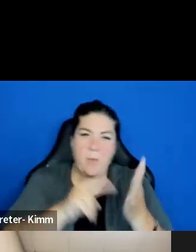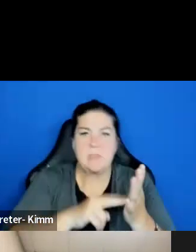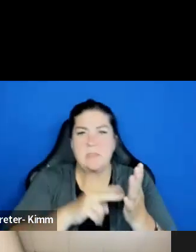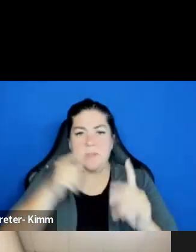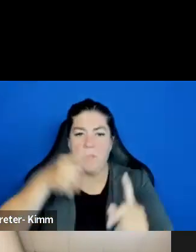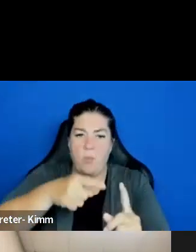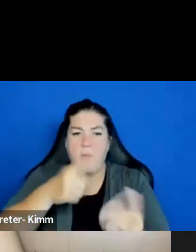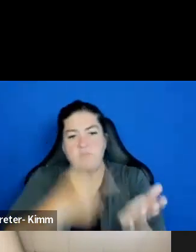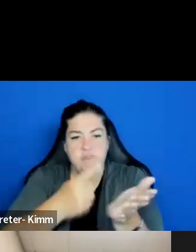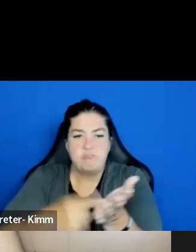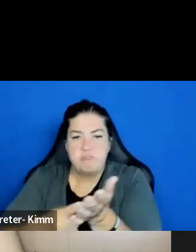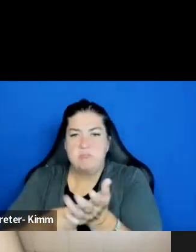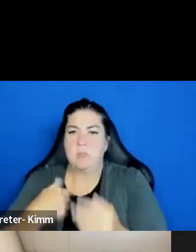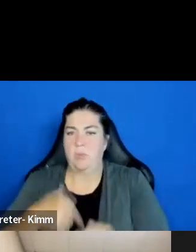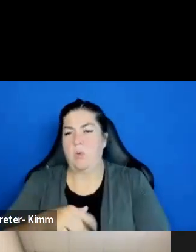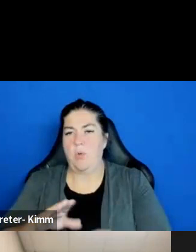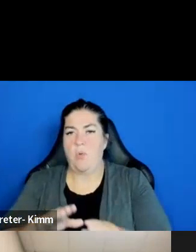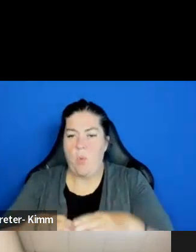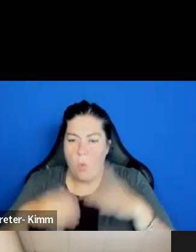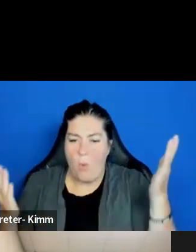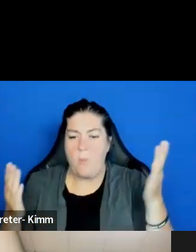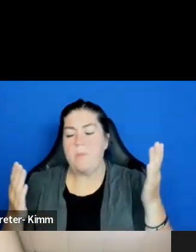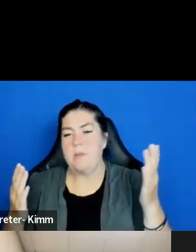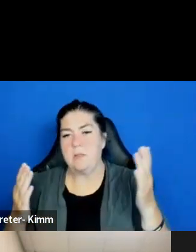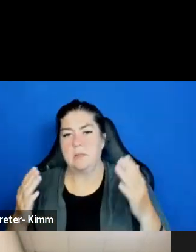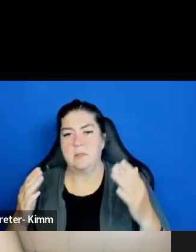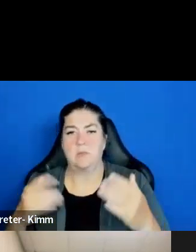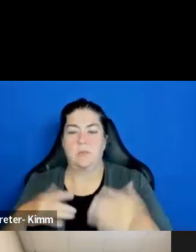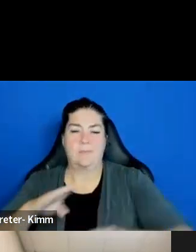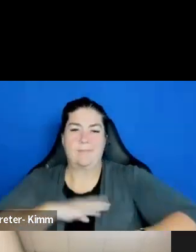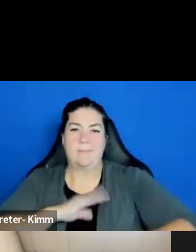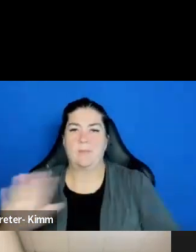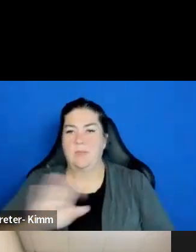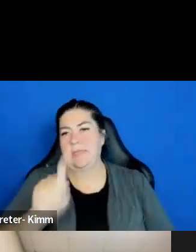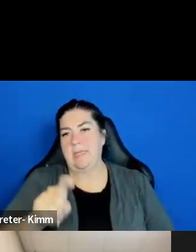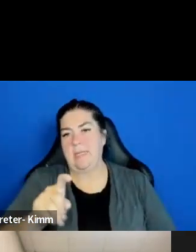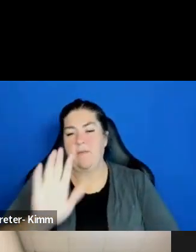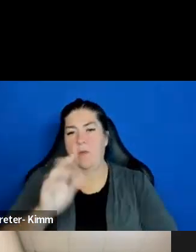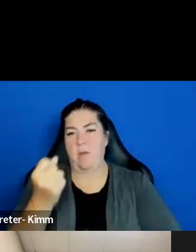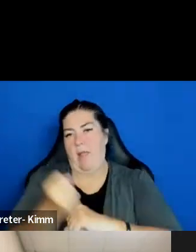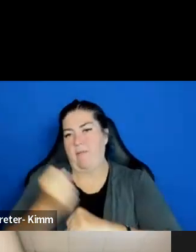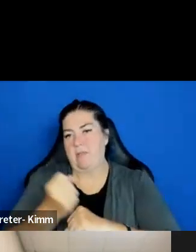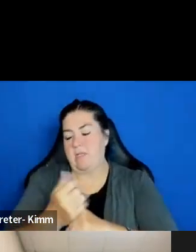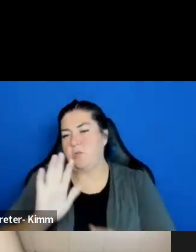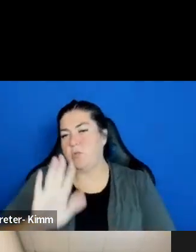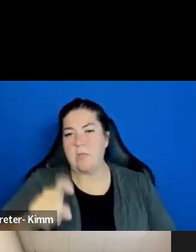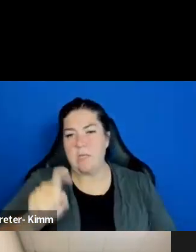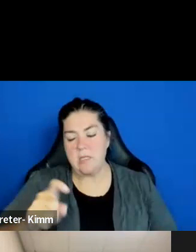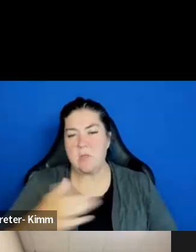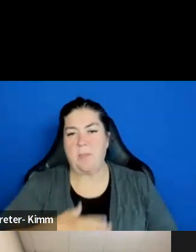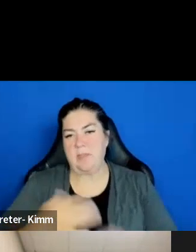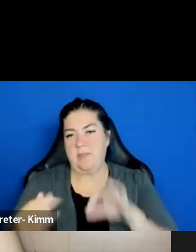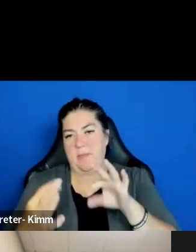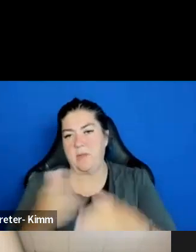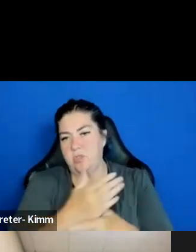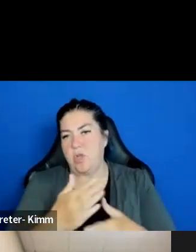And we will be open to changing it to meet the needs of the advocates. If we need to.